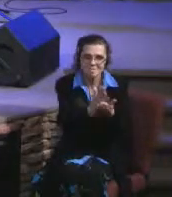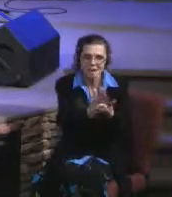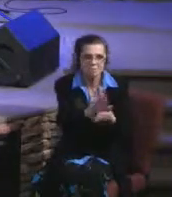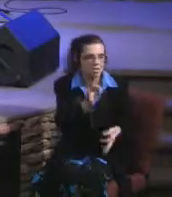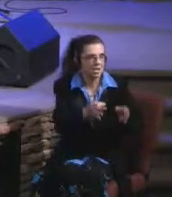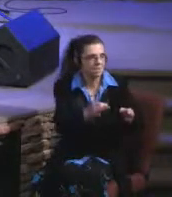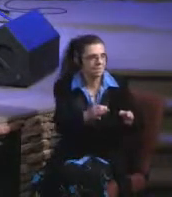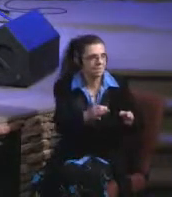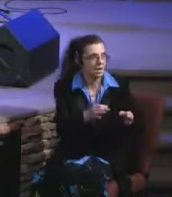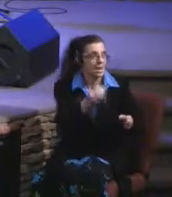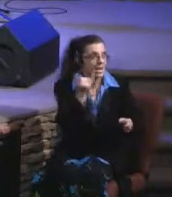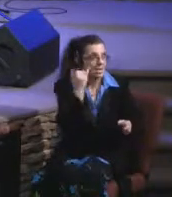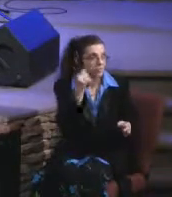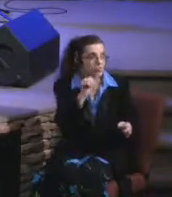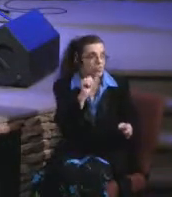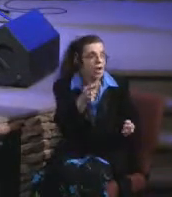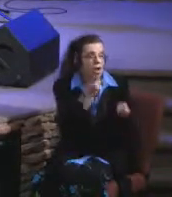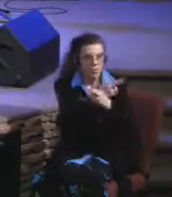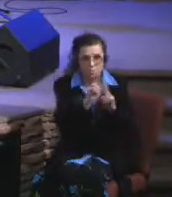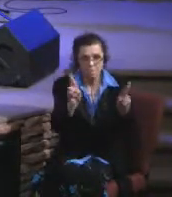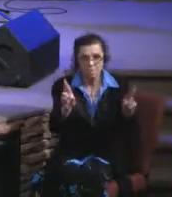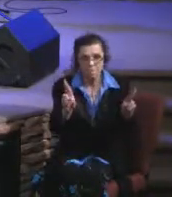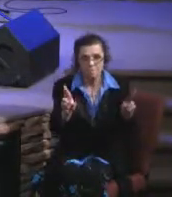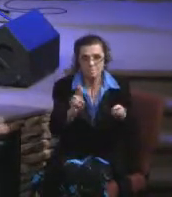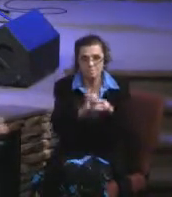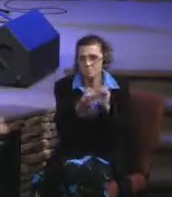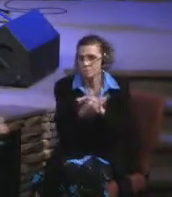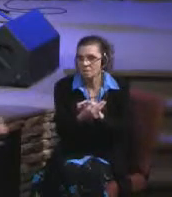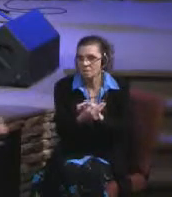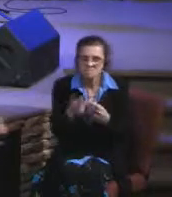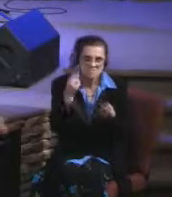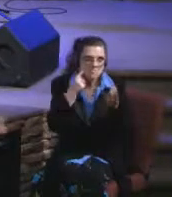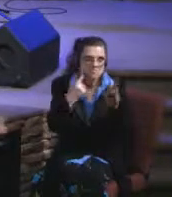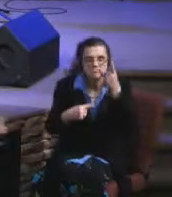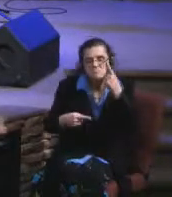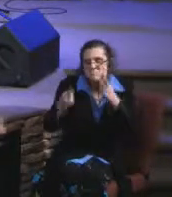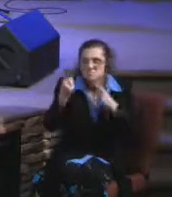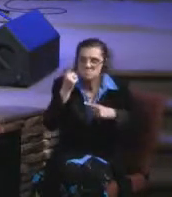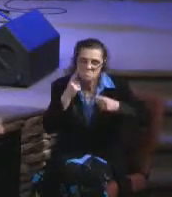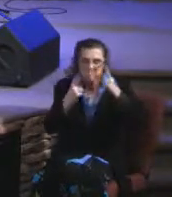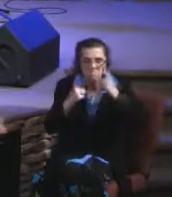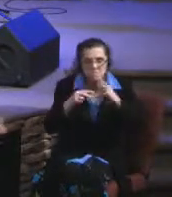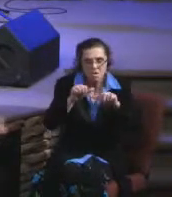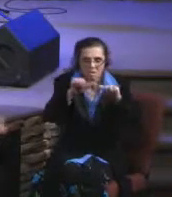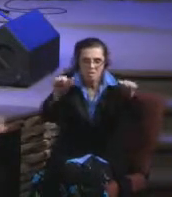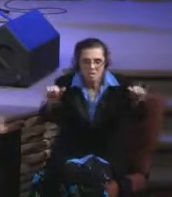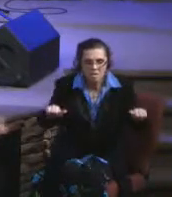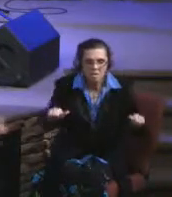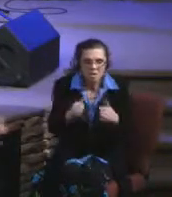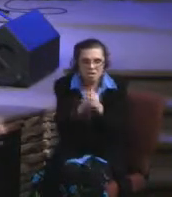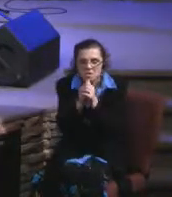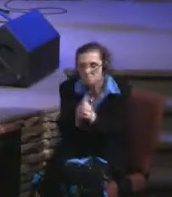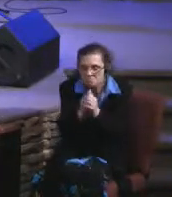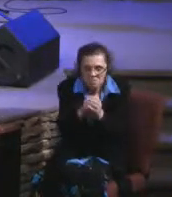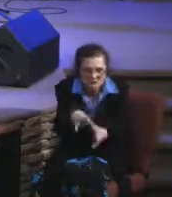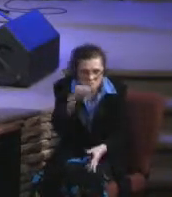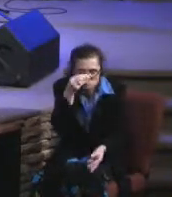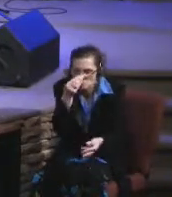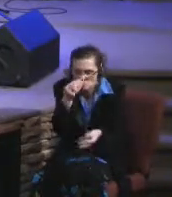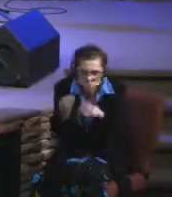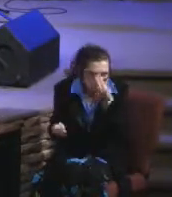repent. And crying and boo-hooing and coming to an altar and using an entire box of